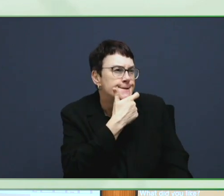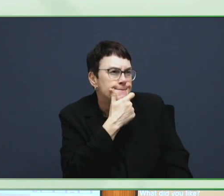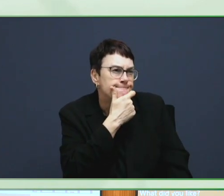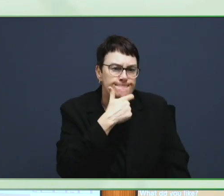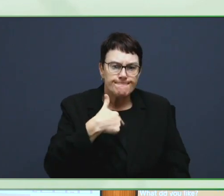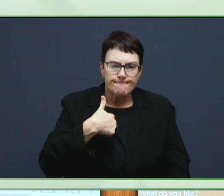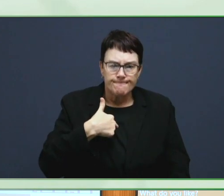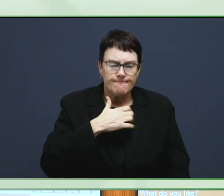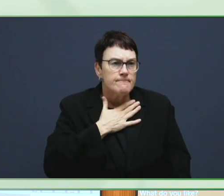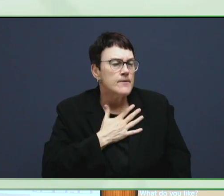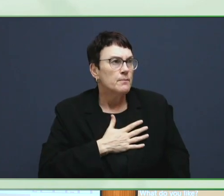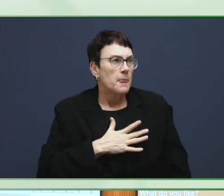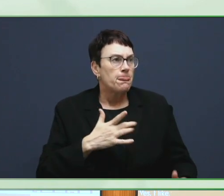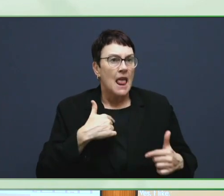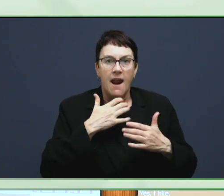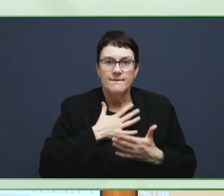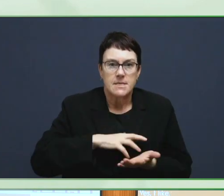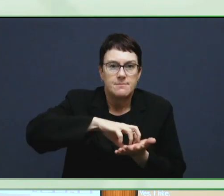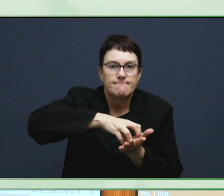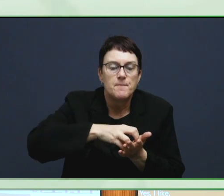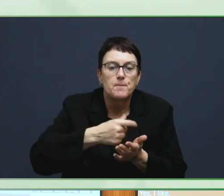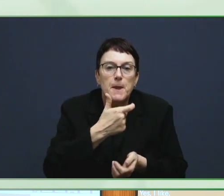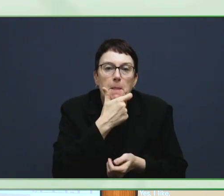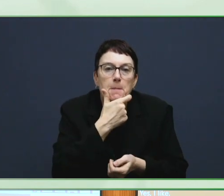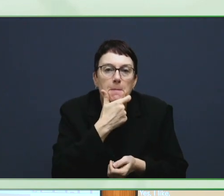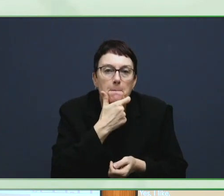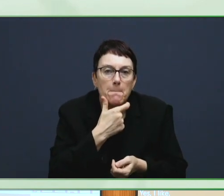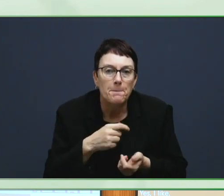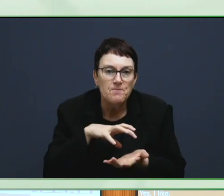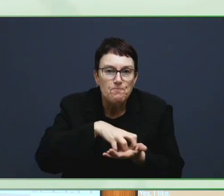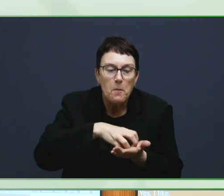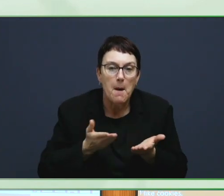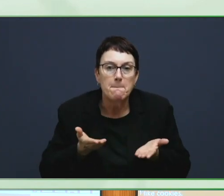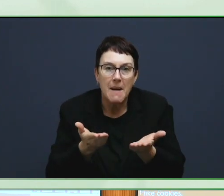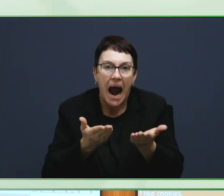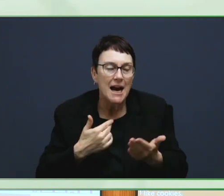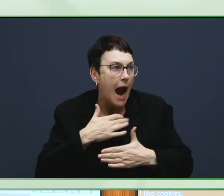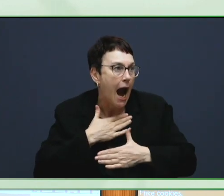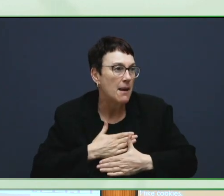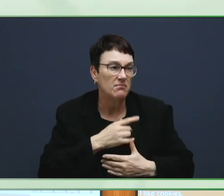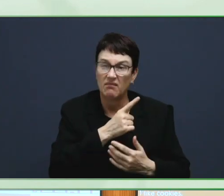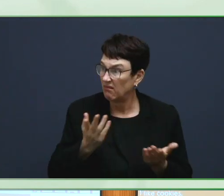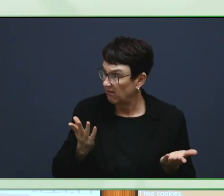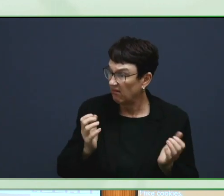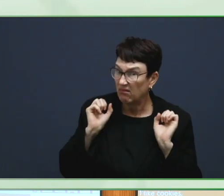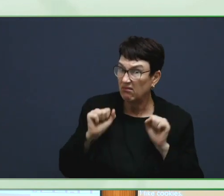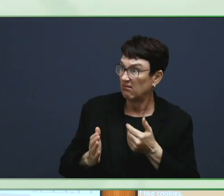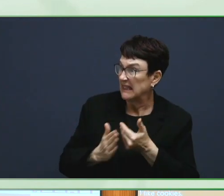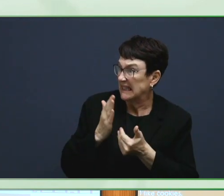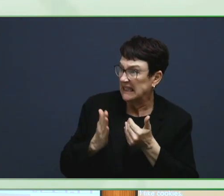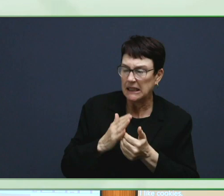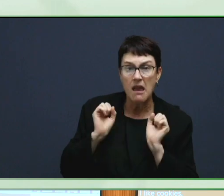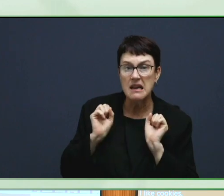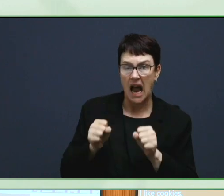like cookies. Yes, it's easy to make cookies in the oven of